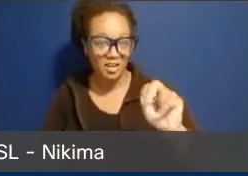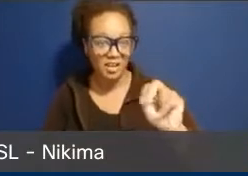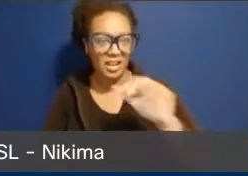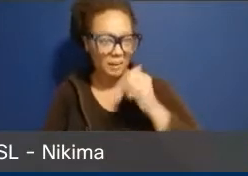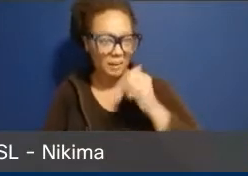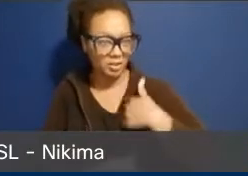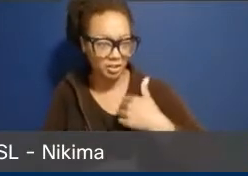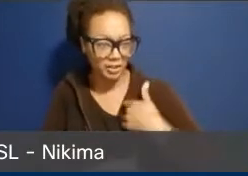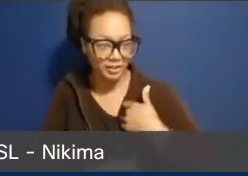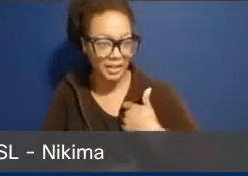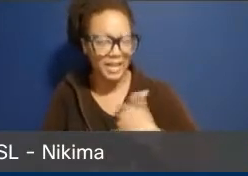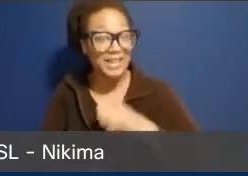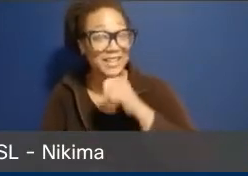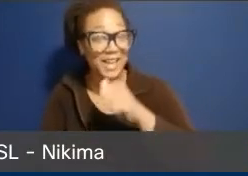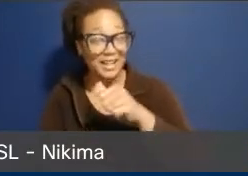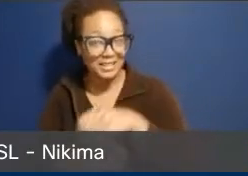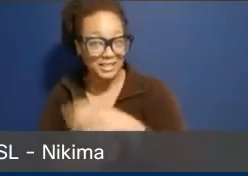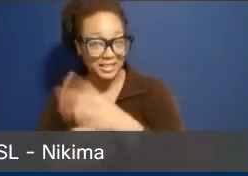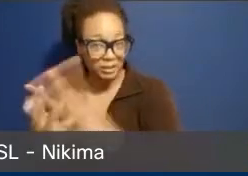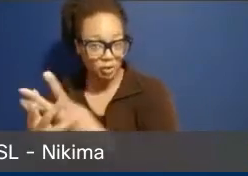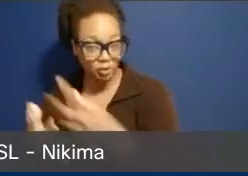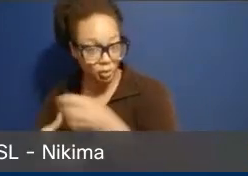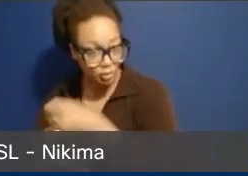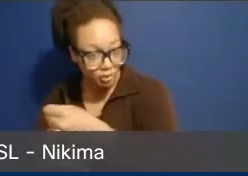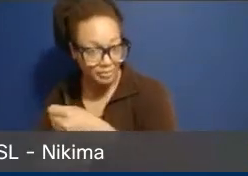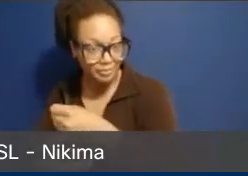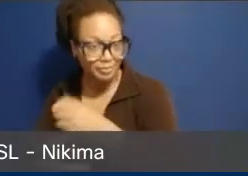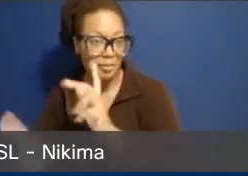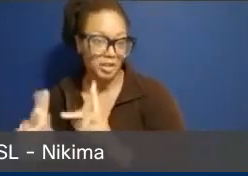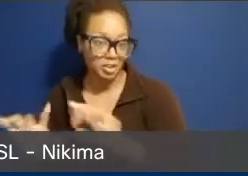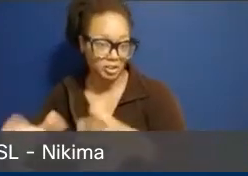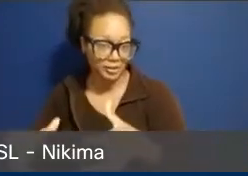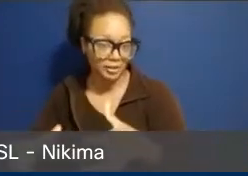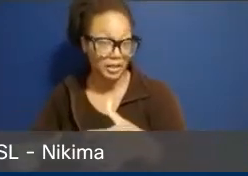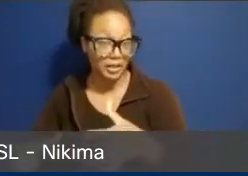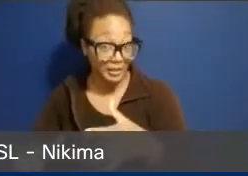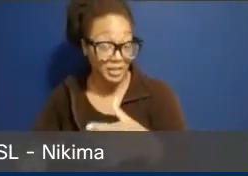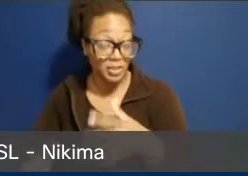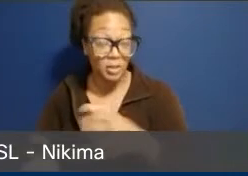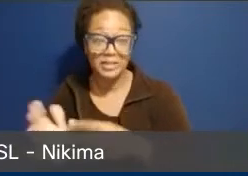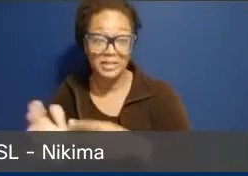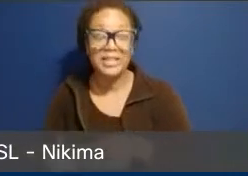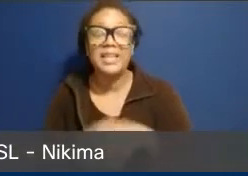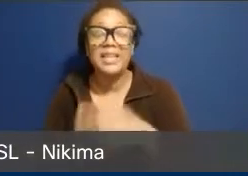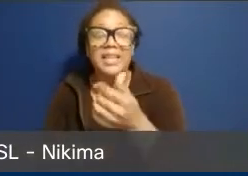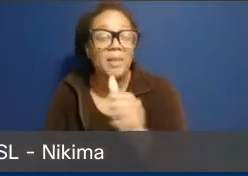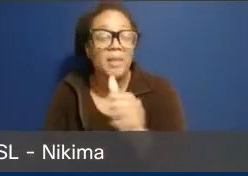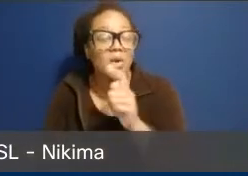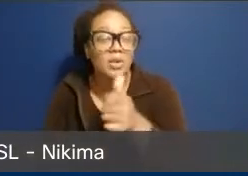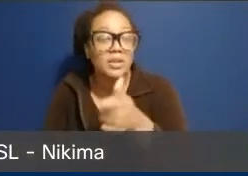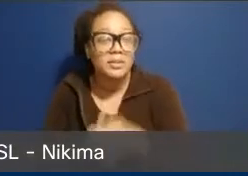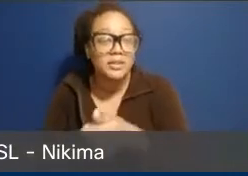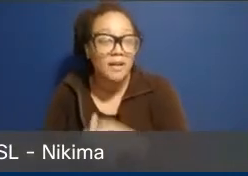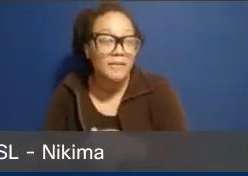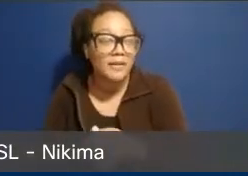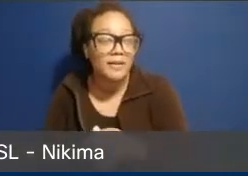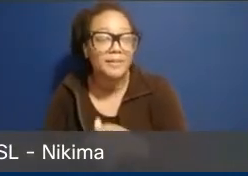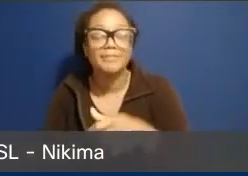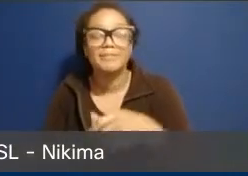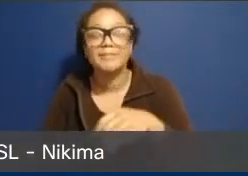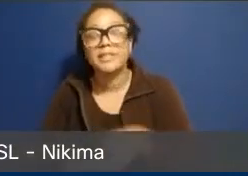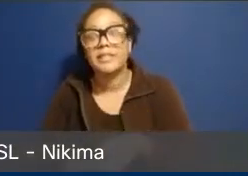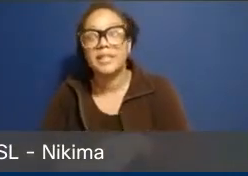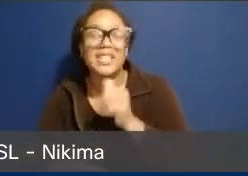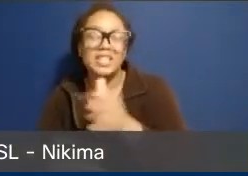non-institutionalized population. And that means that I've excluded anyone who is in a nursing home,